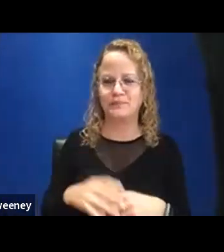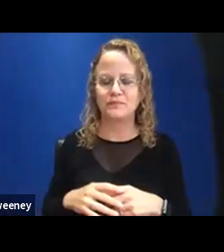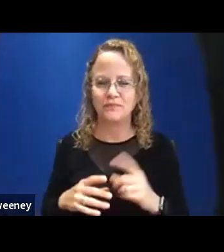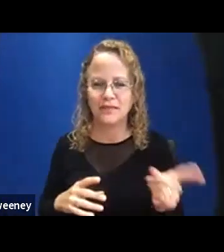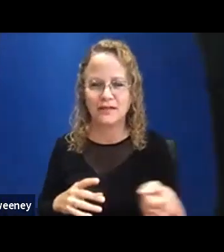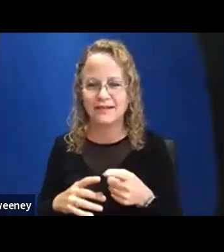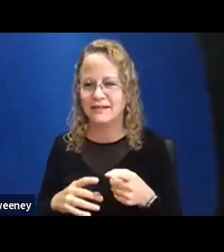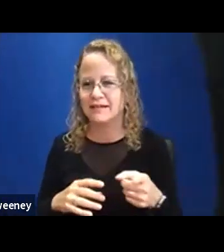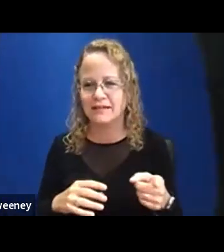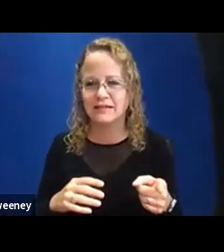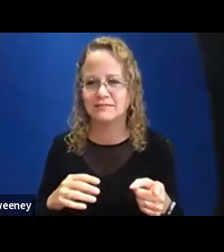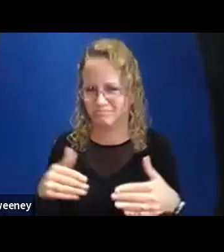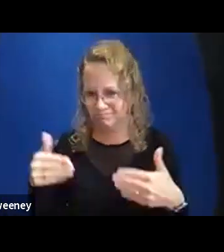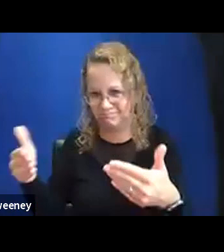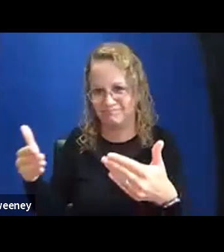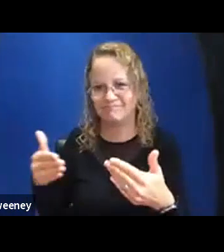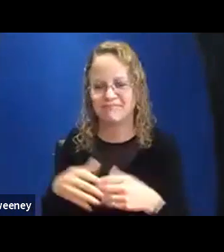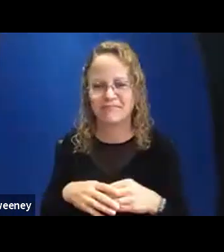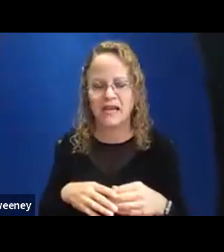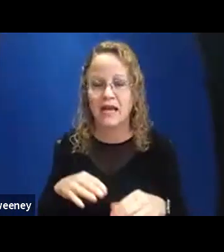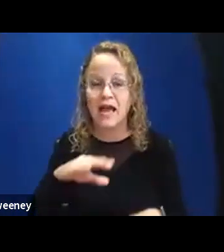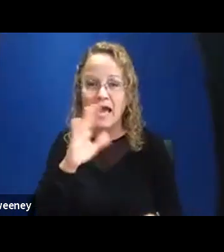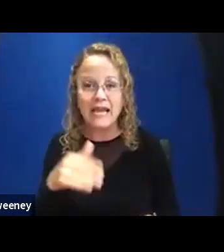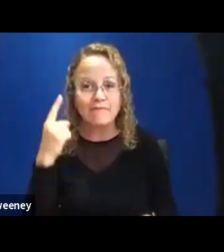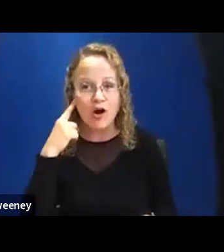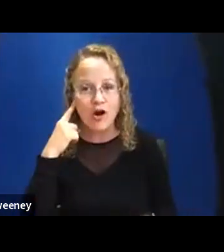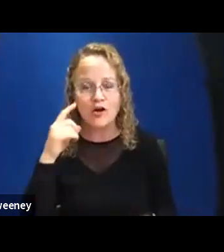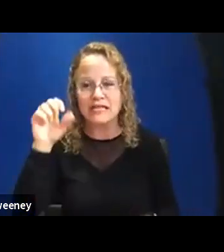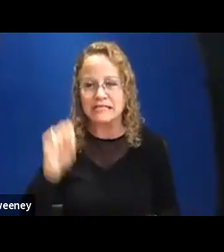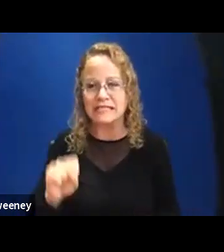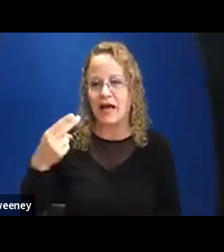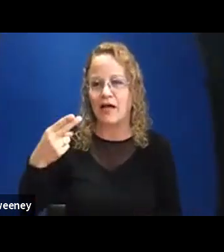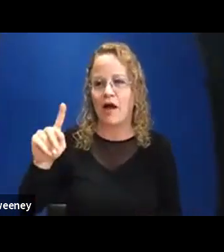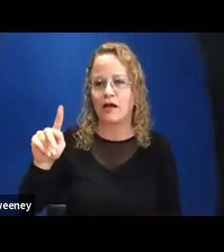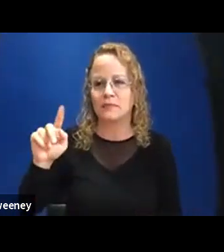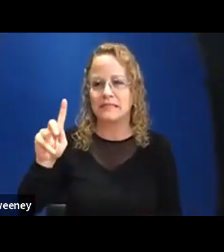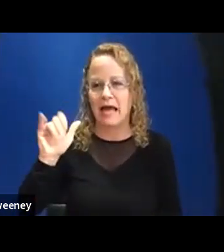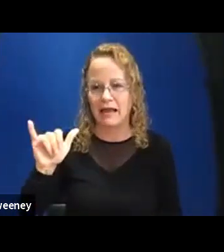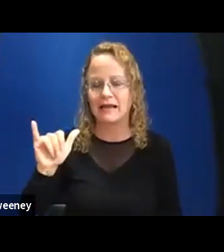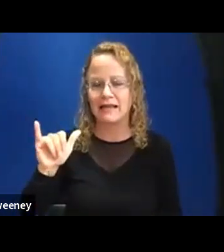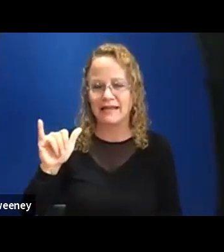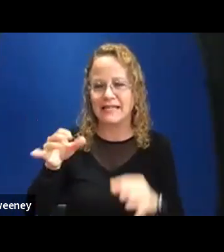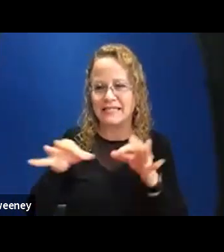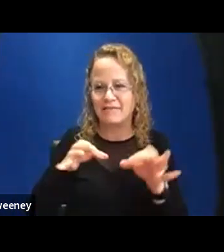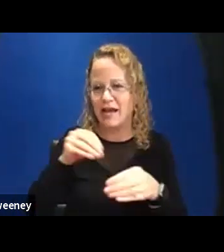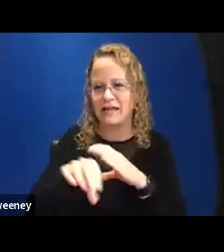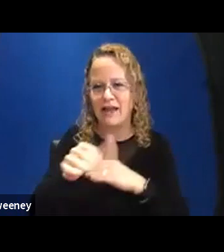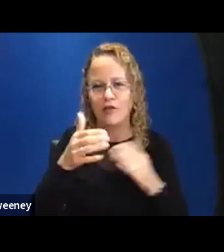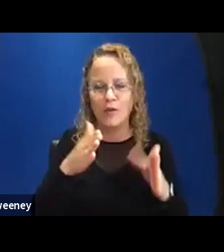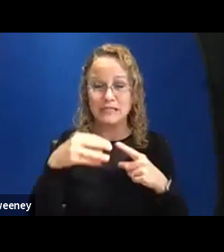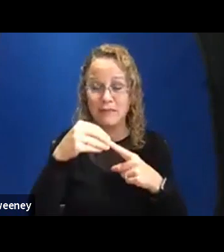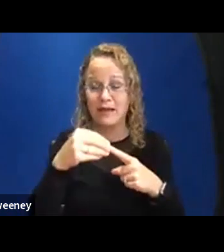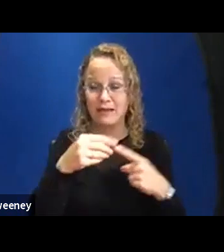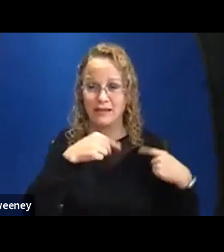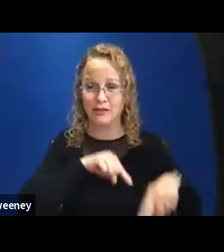gonna yours. say, Take it and go. I've never heard Southern hospitality defined in any other magnificent way. I think that is, especially during these